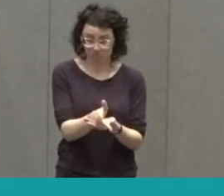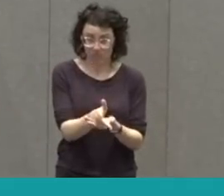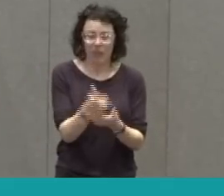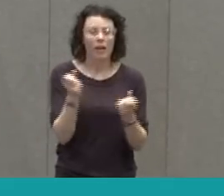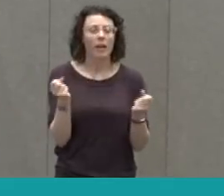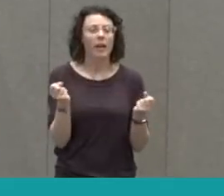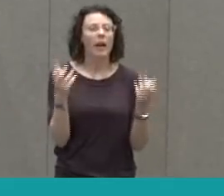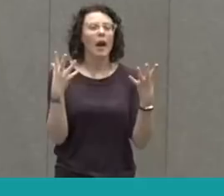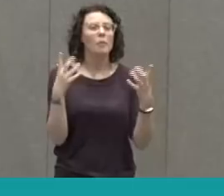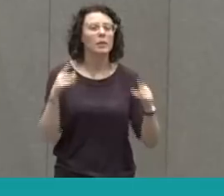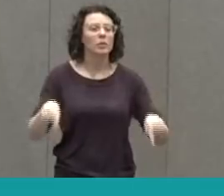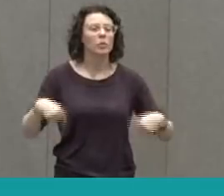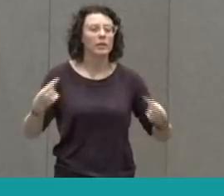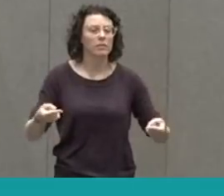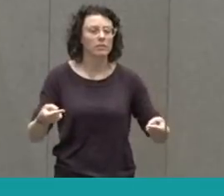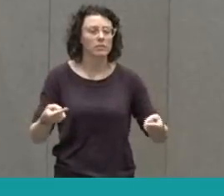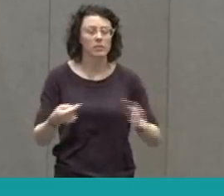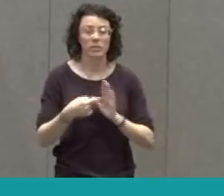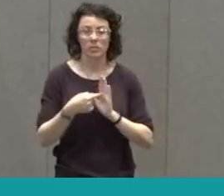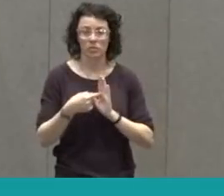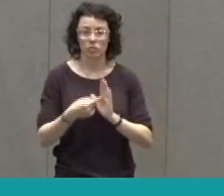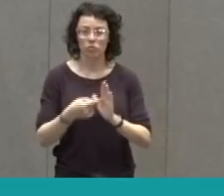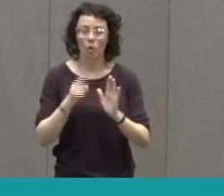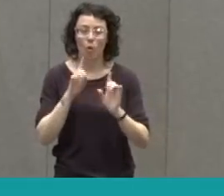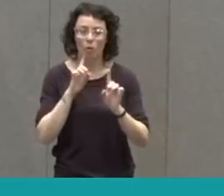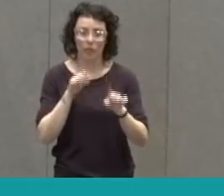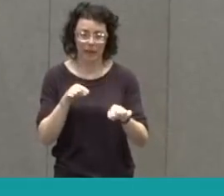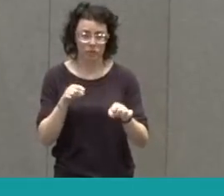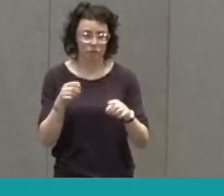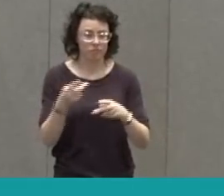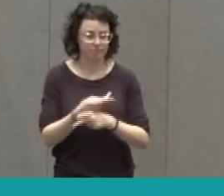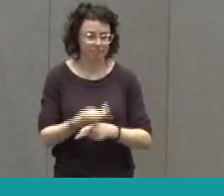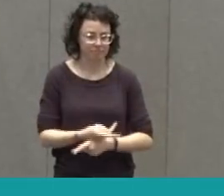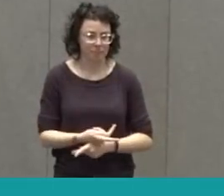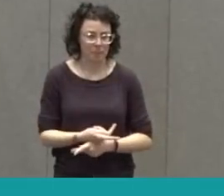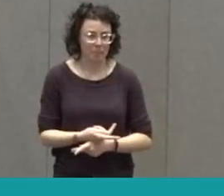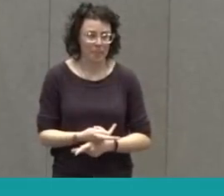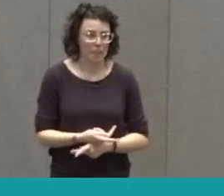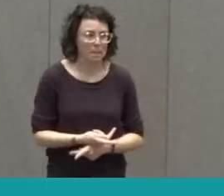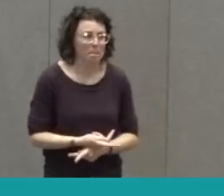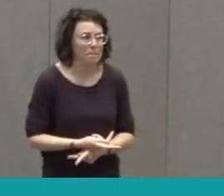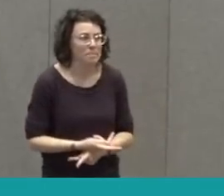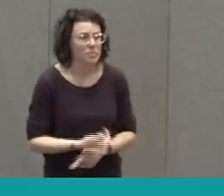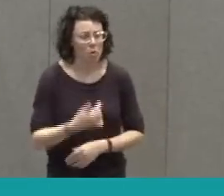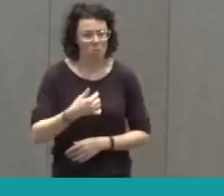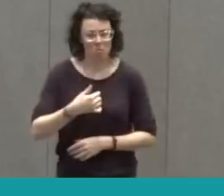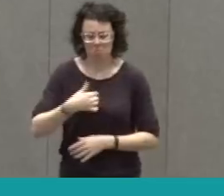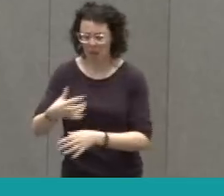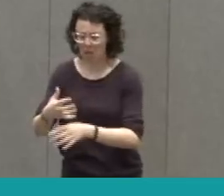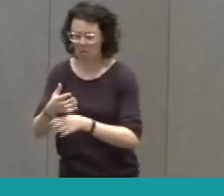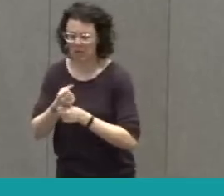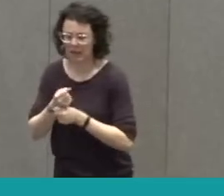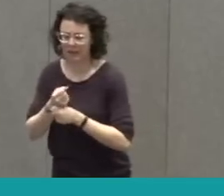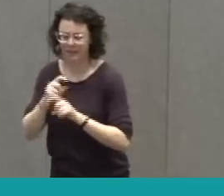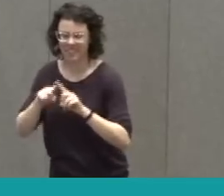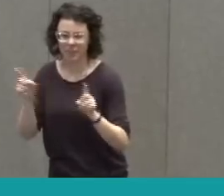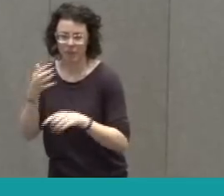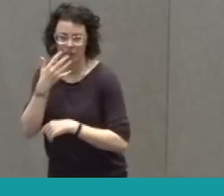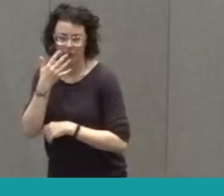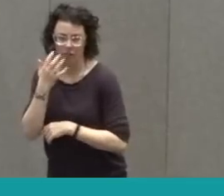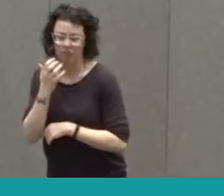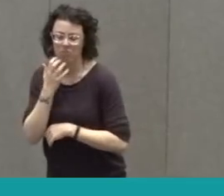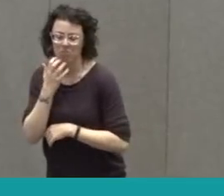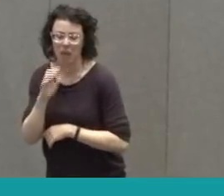I go on to the next one, I'm going to get a hot pink, purplish color. And we're going to circle